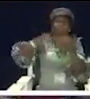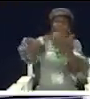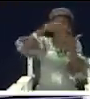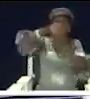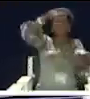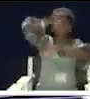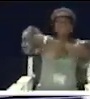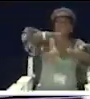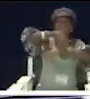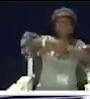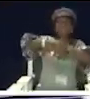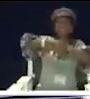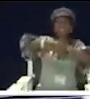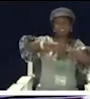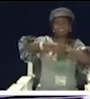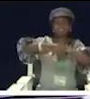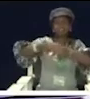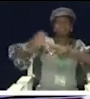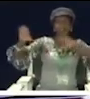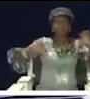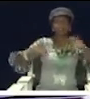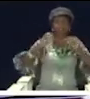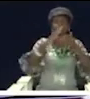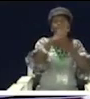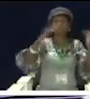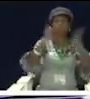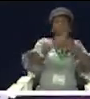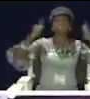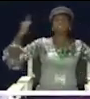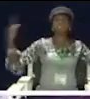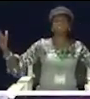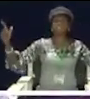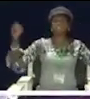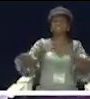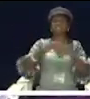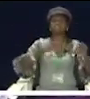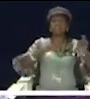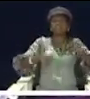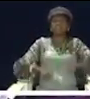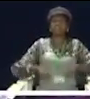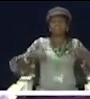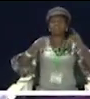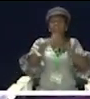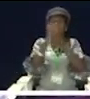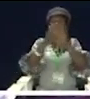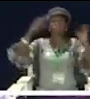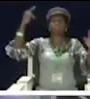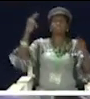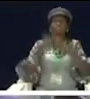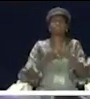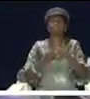tonight, do something great in my life."